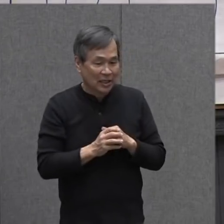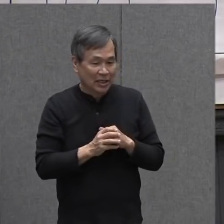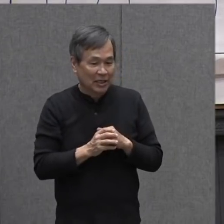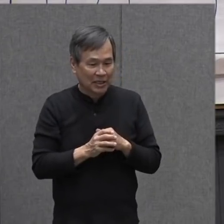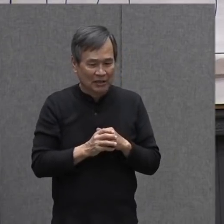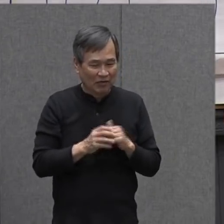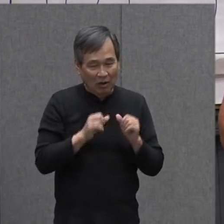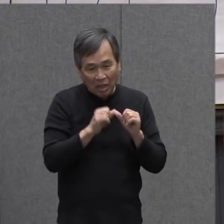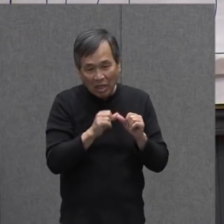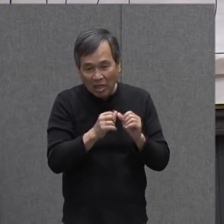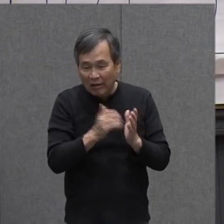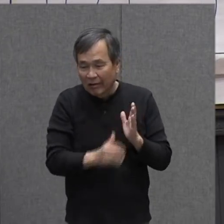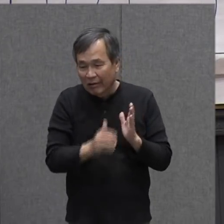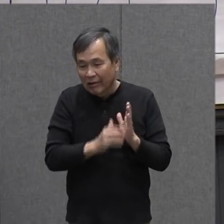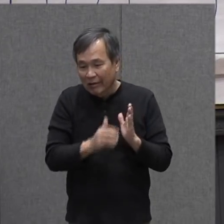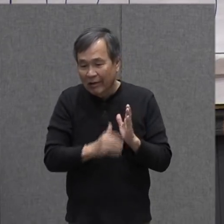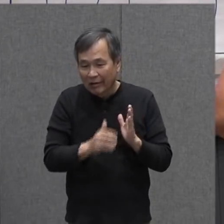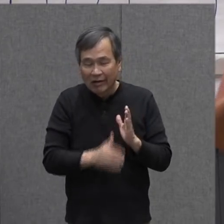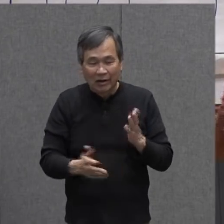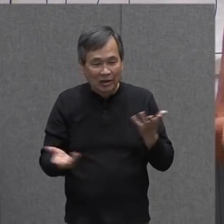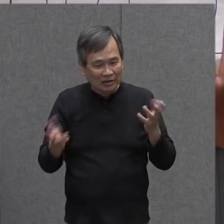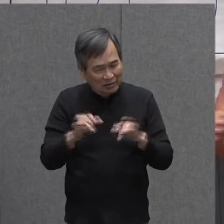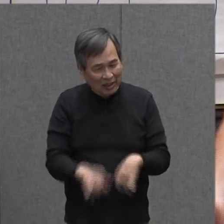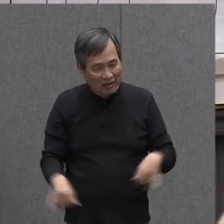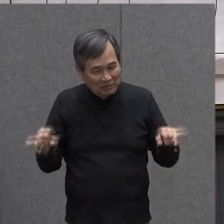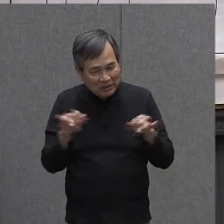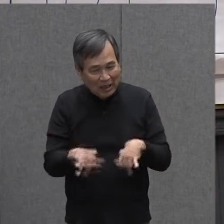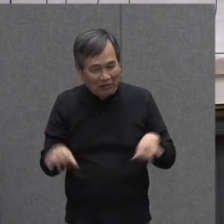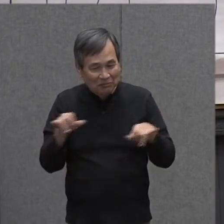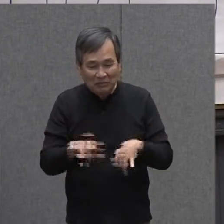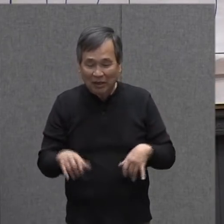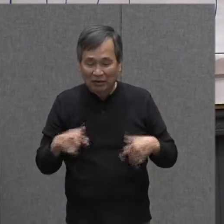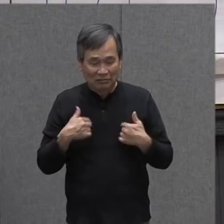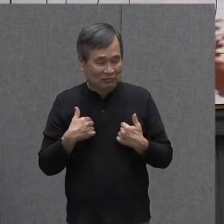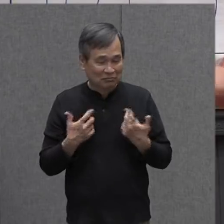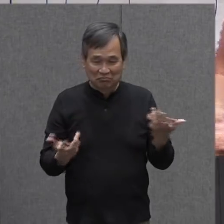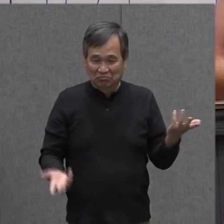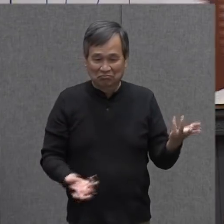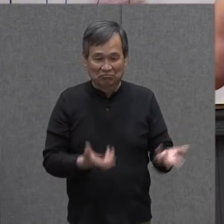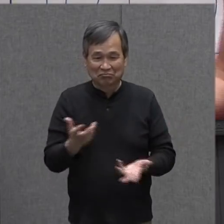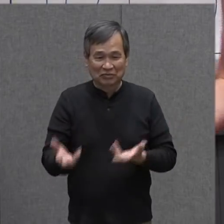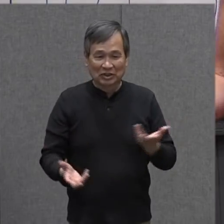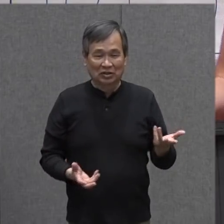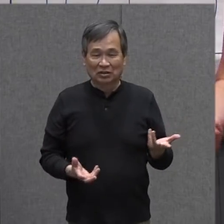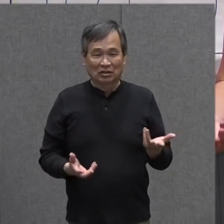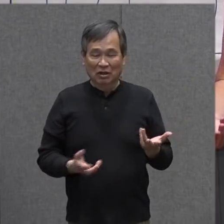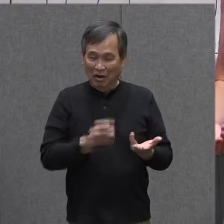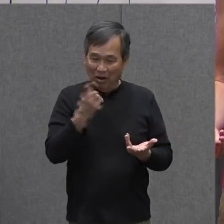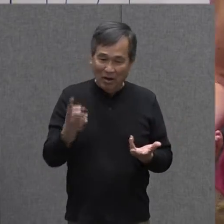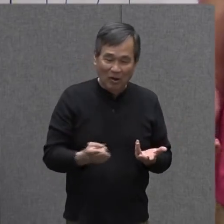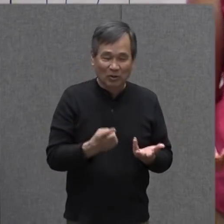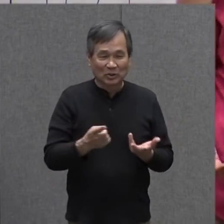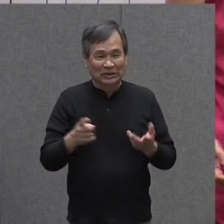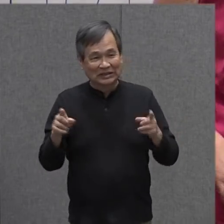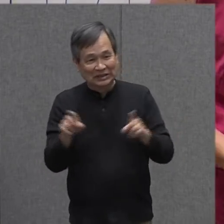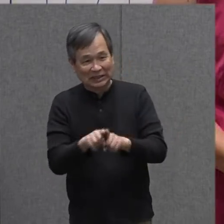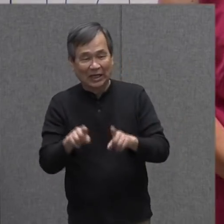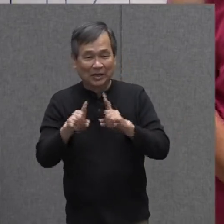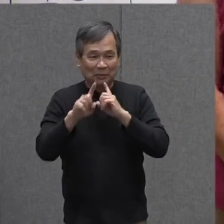belong because it's the smallest. You know what? And I think 2/5 doesn't belong. And